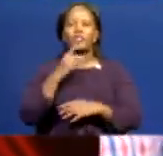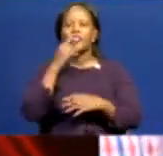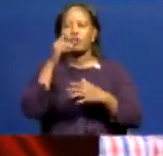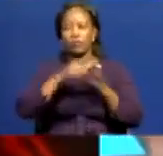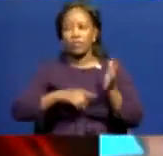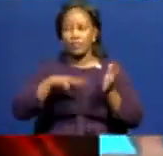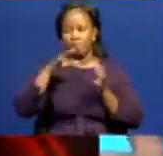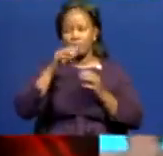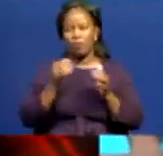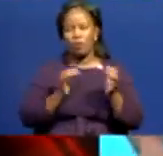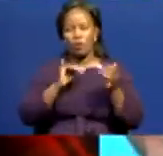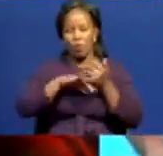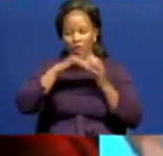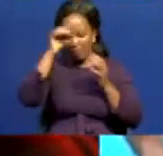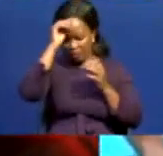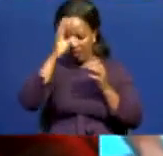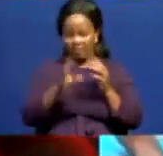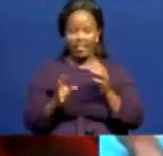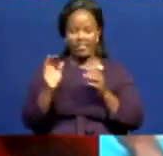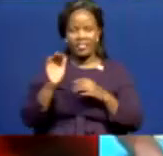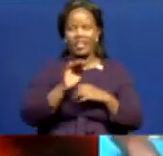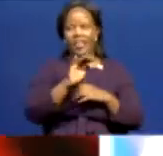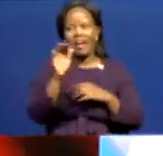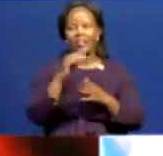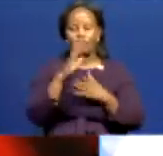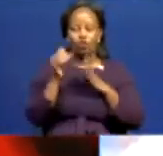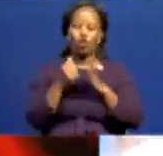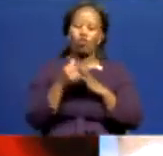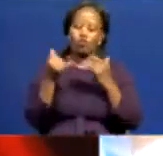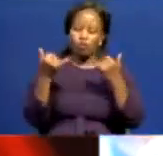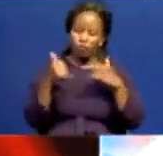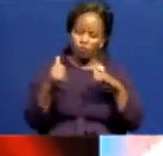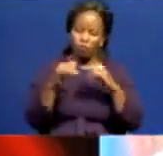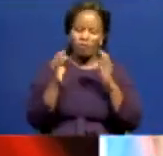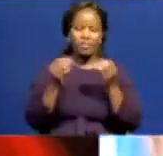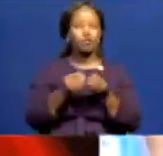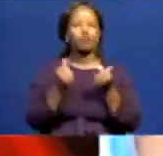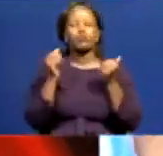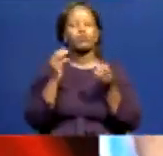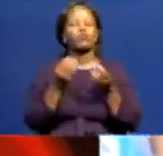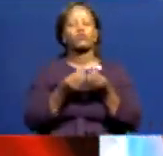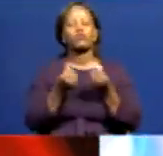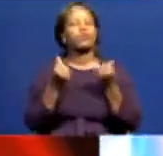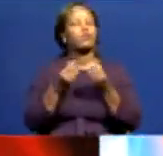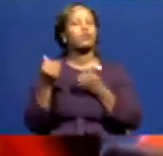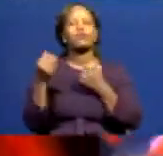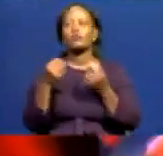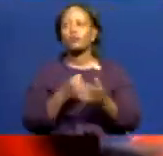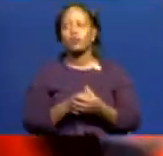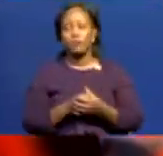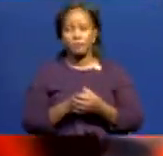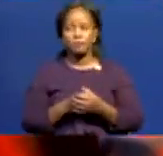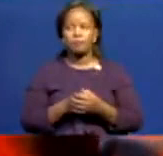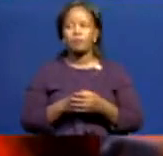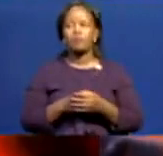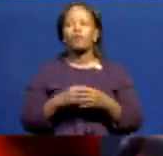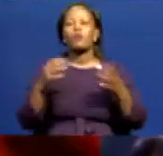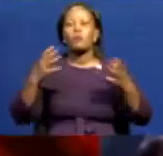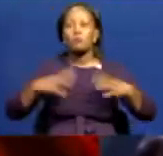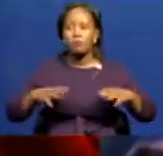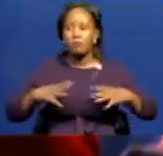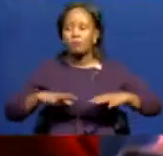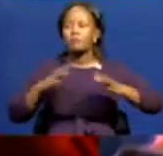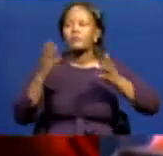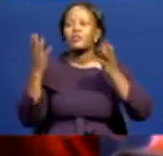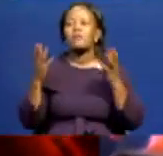governor, urged both the national and county governments to implement lasting interventions to combat the persistent issue of floods. These people are experiencing